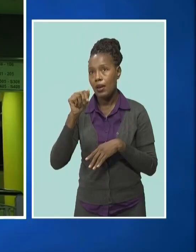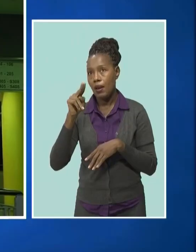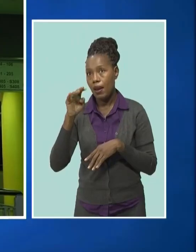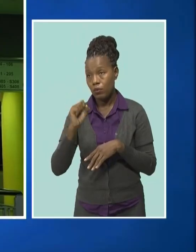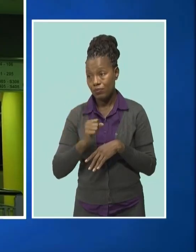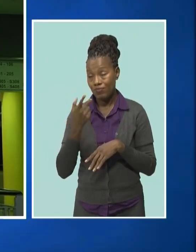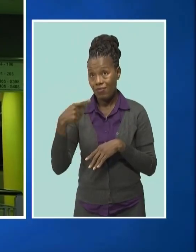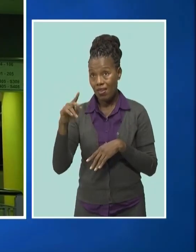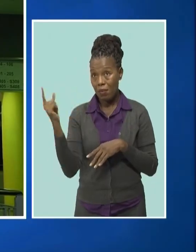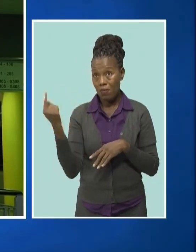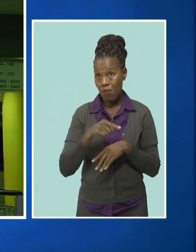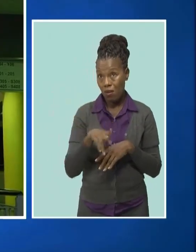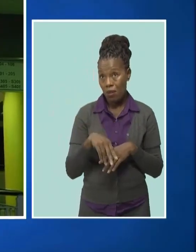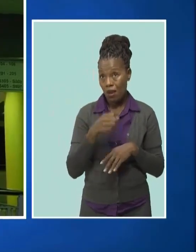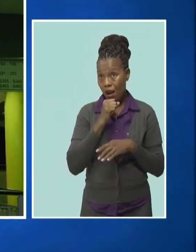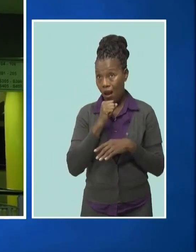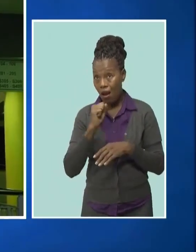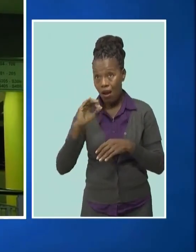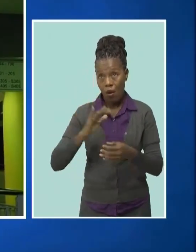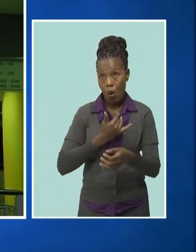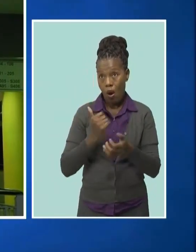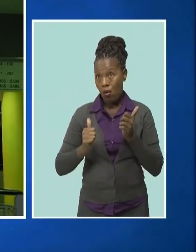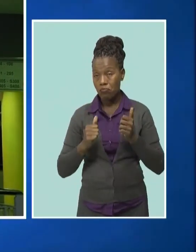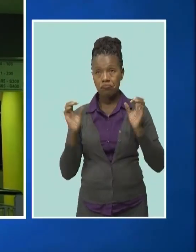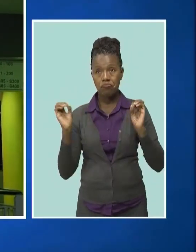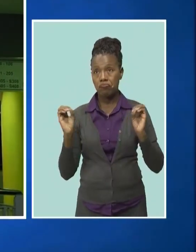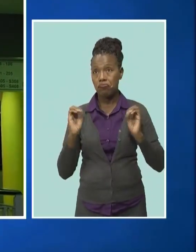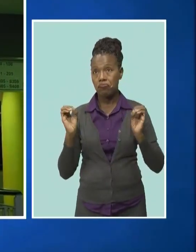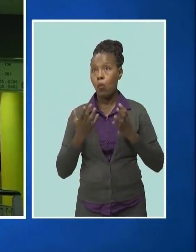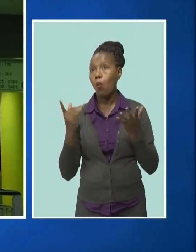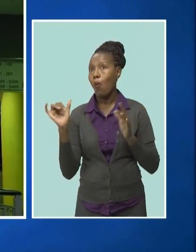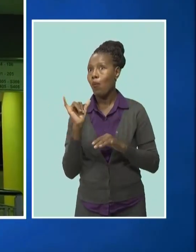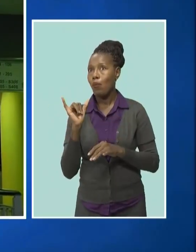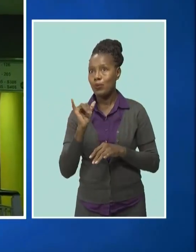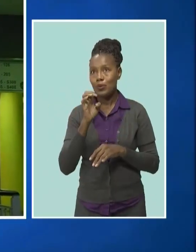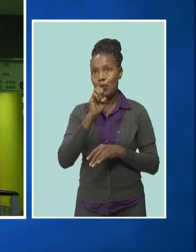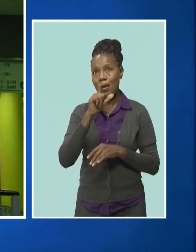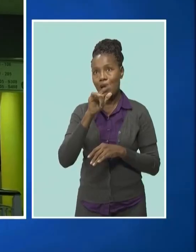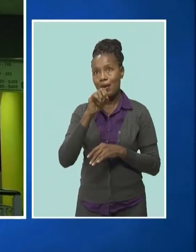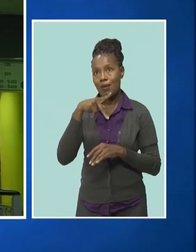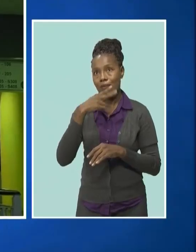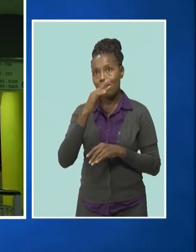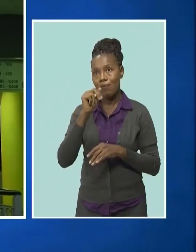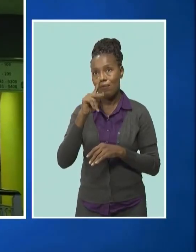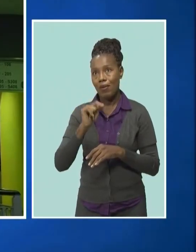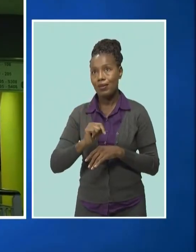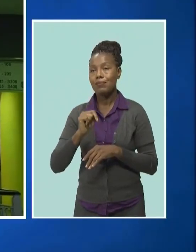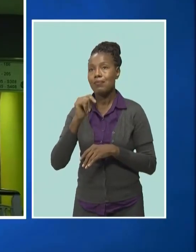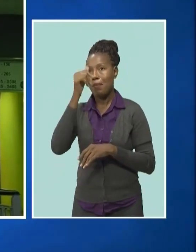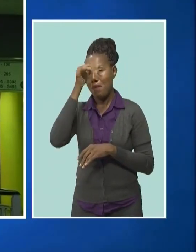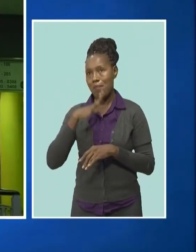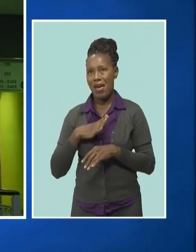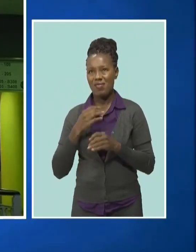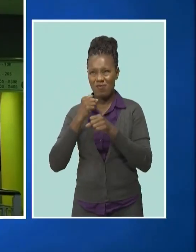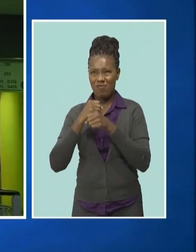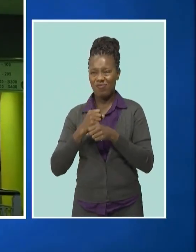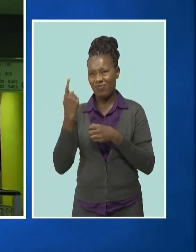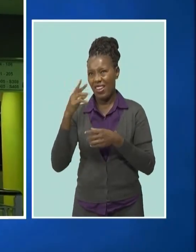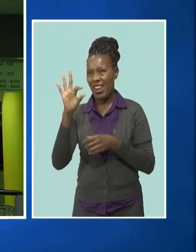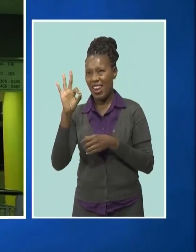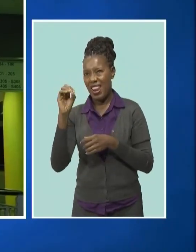never performed here before, and Elephant Man, representing for the 90s, my generation, right? So